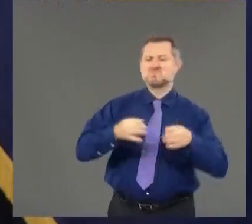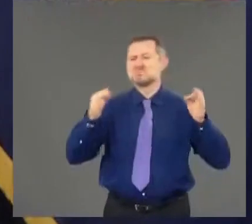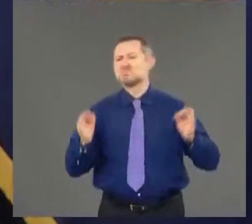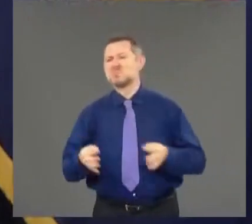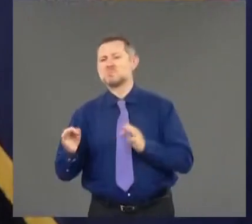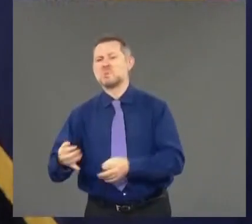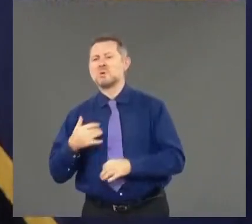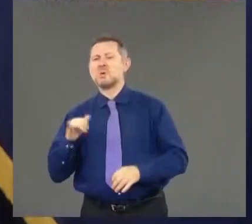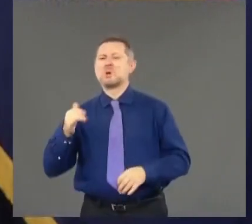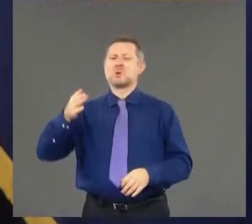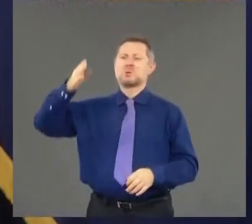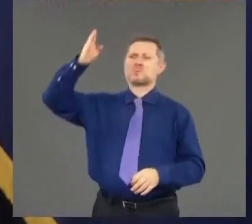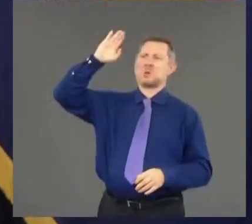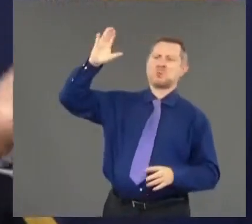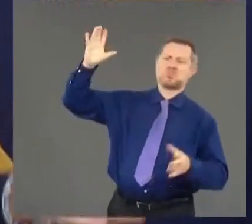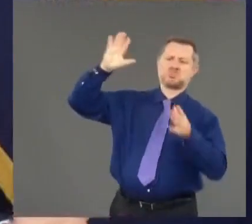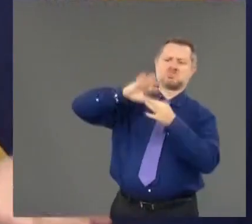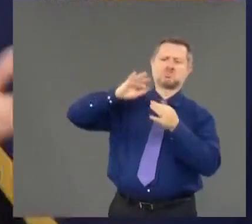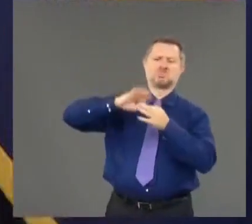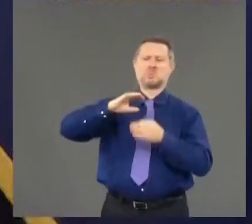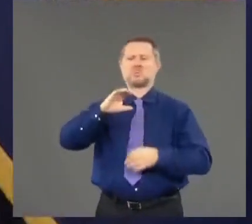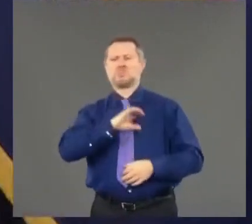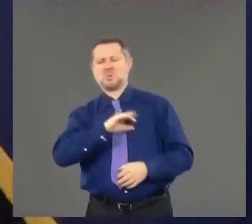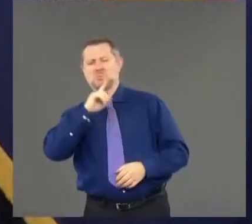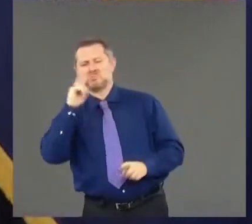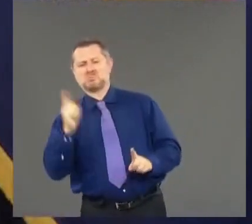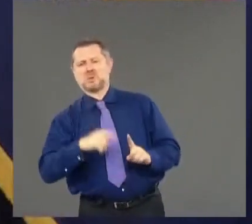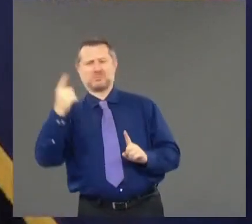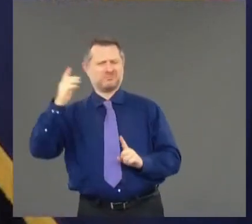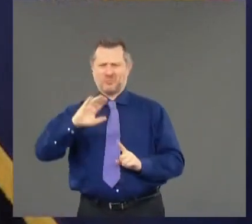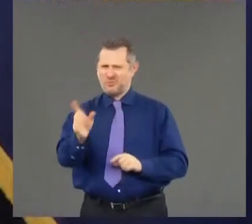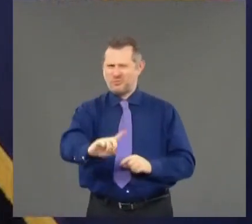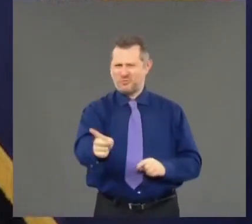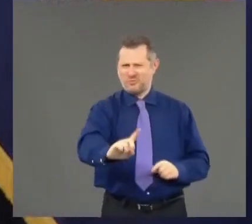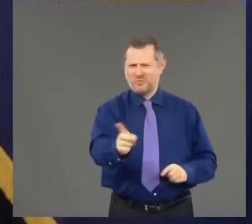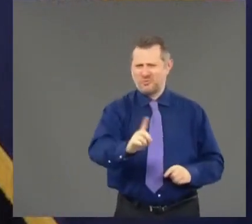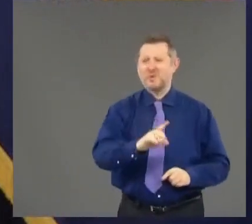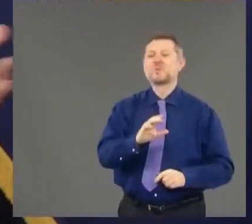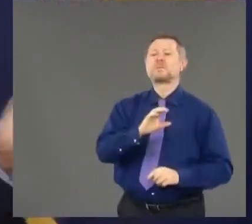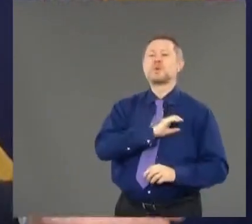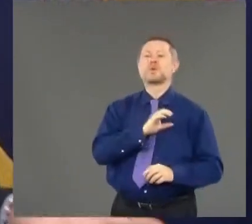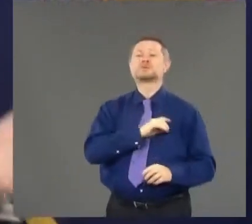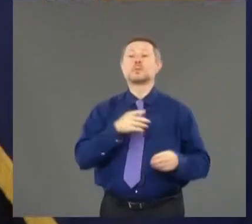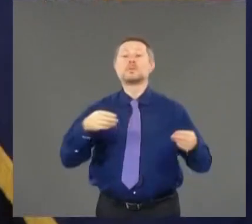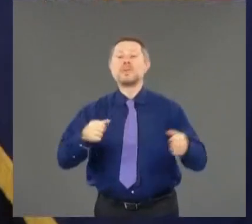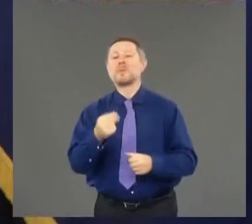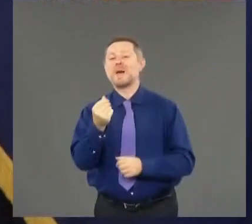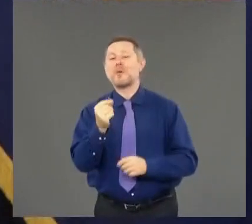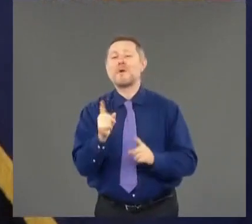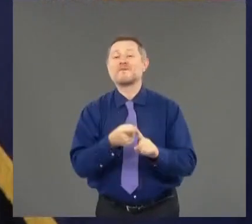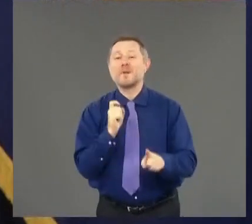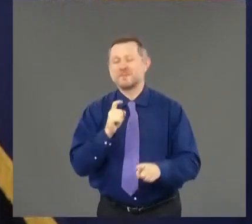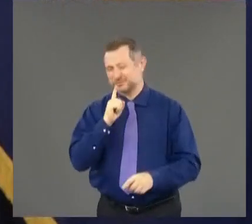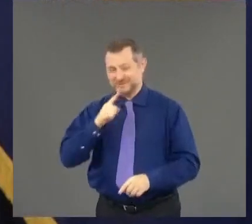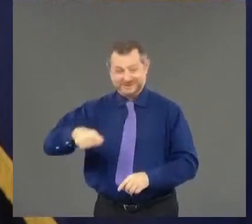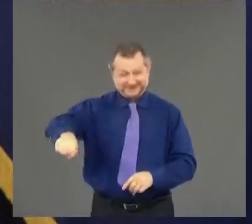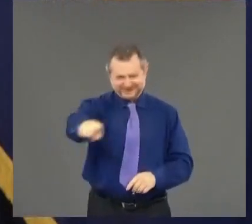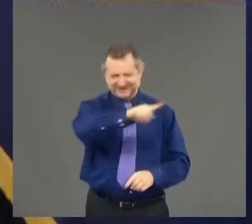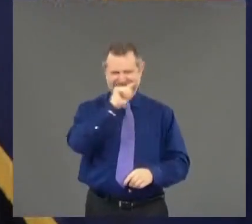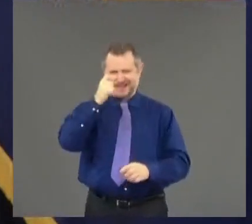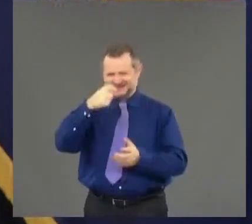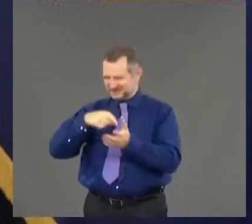department. Police department is paid for by the taxpayers. They decide what they want. There is